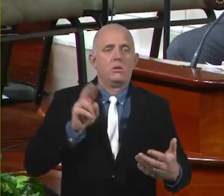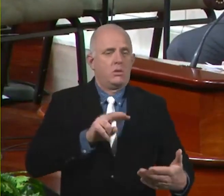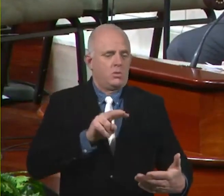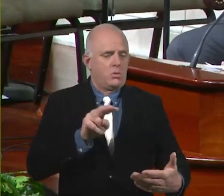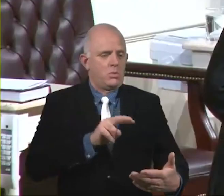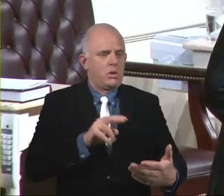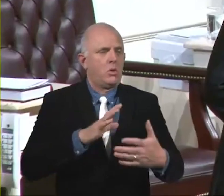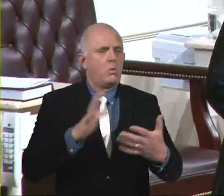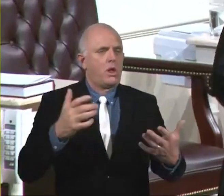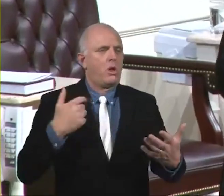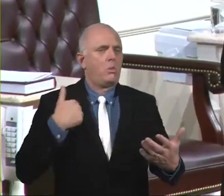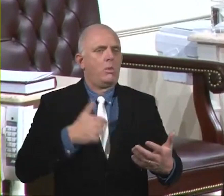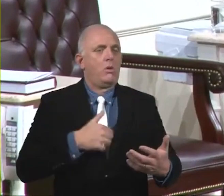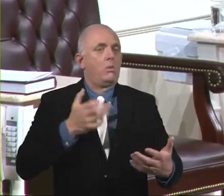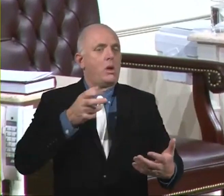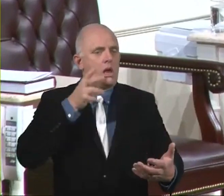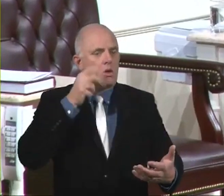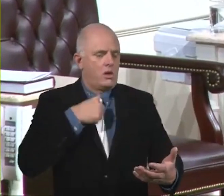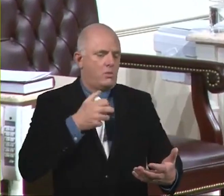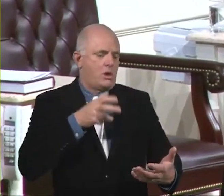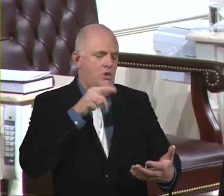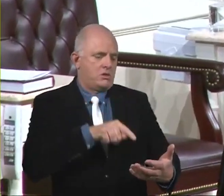say.